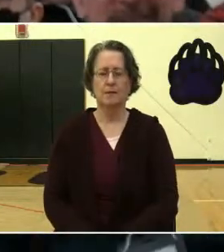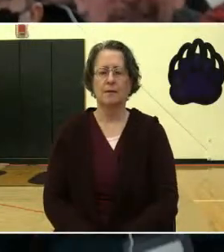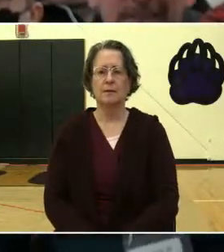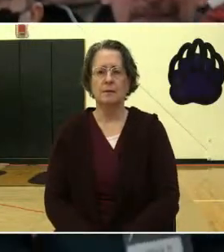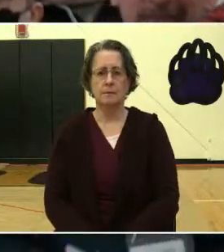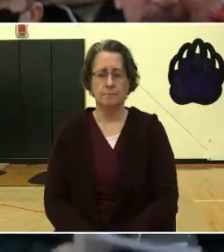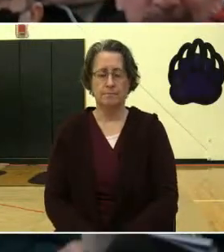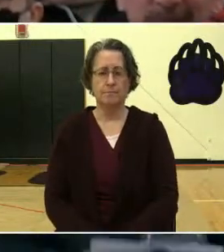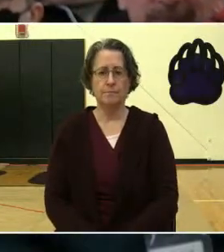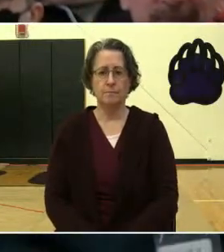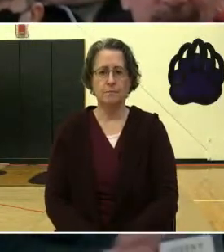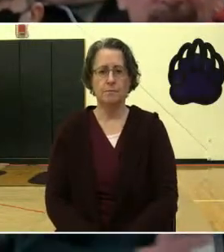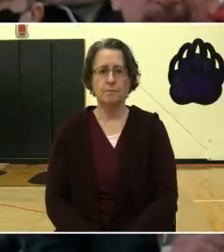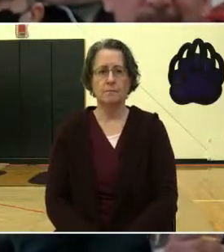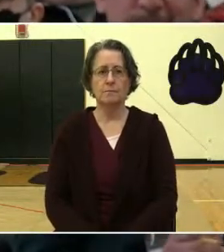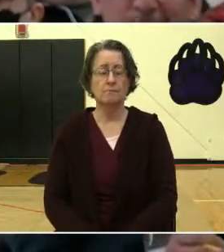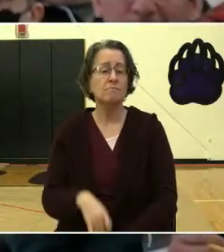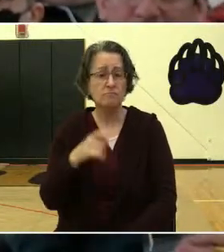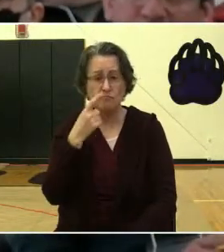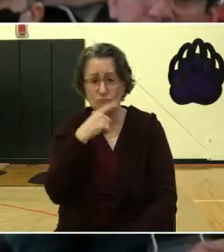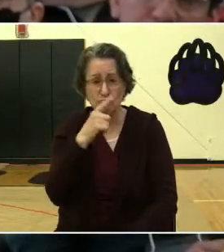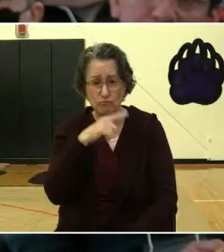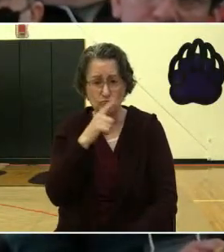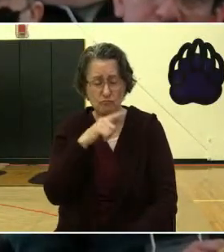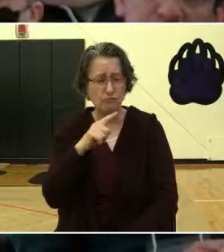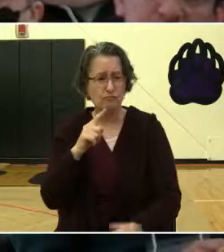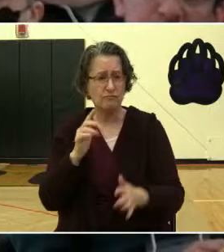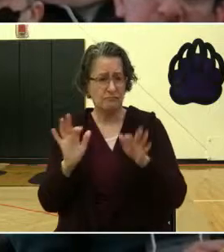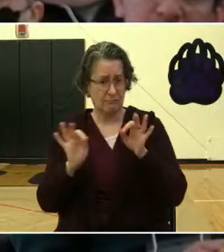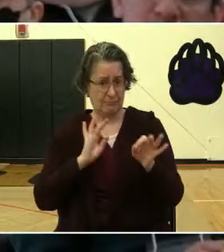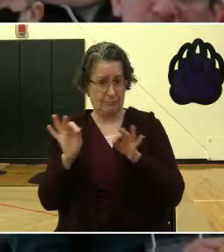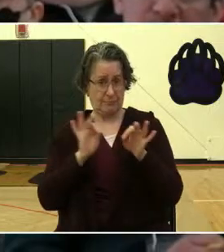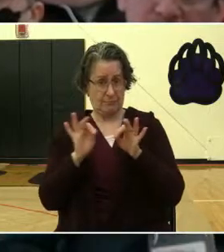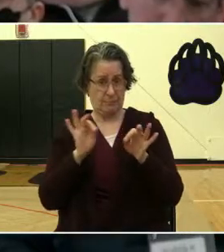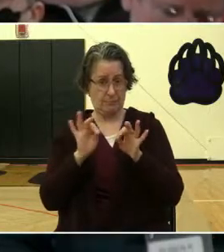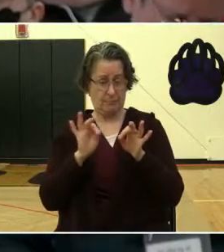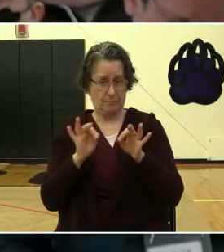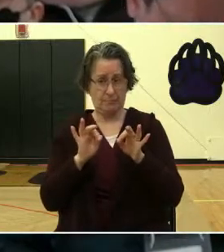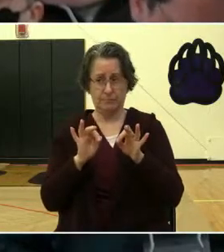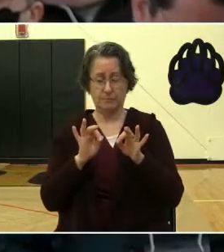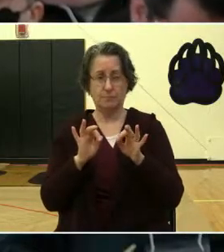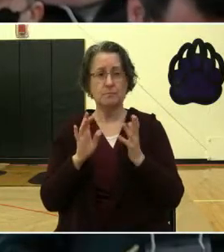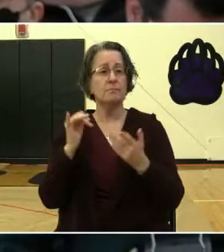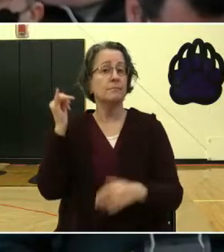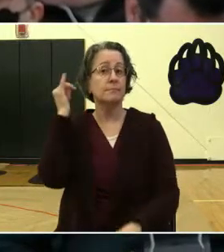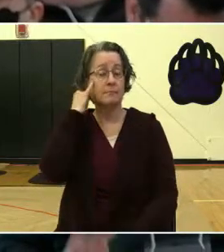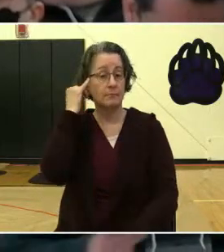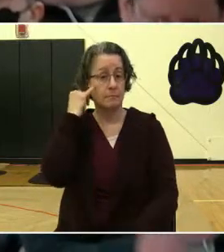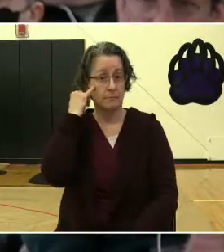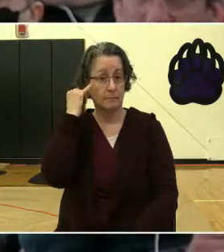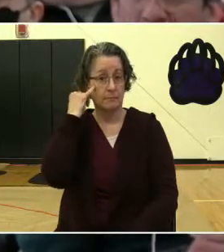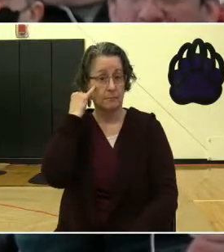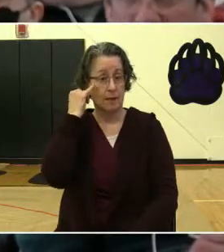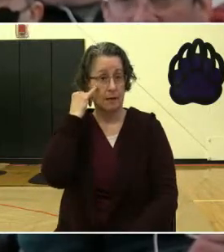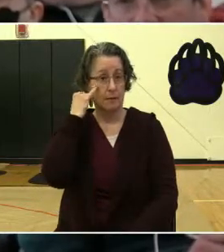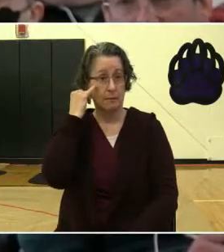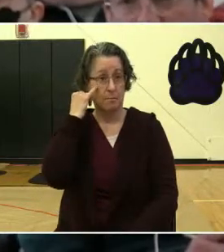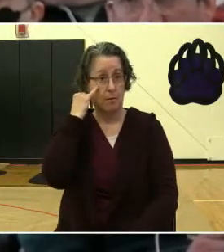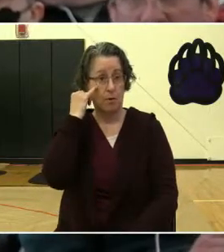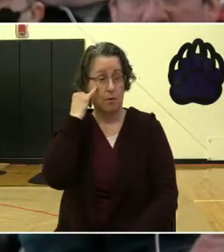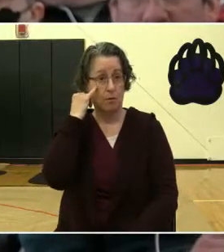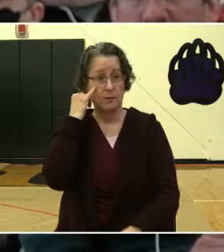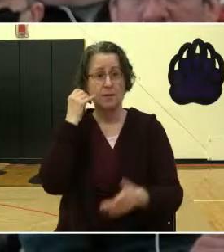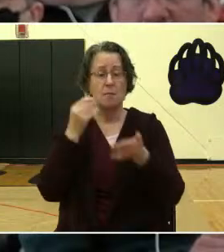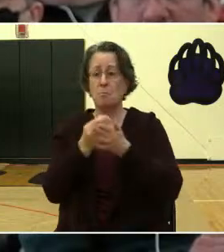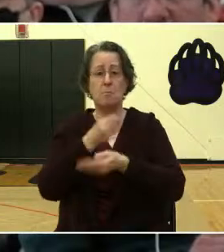could speak to what would be the impact of that delay in